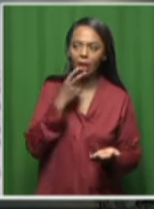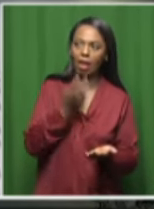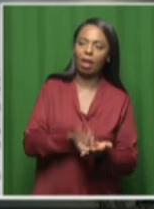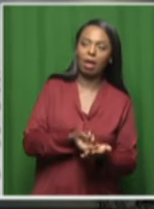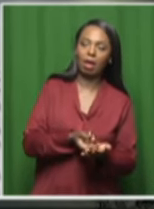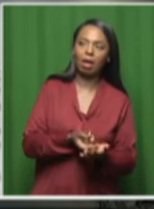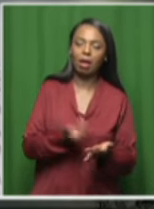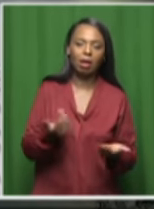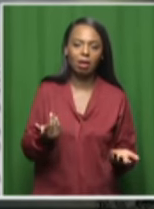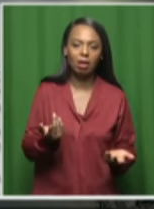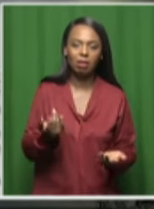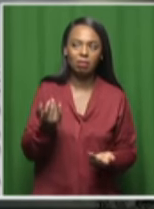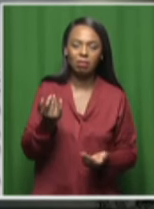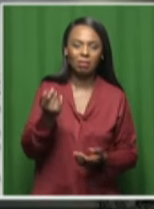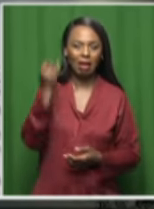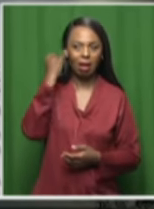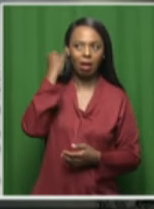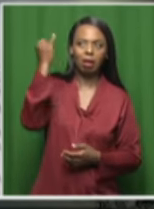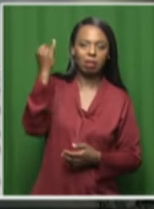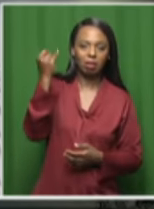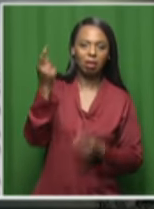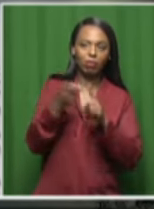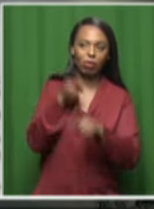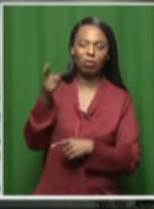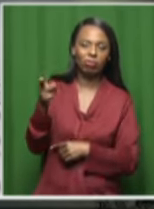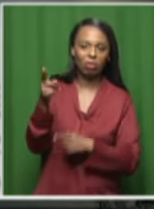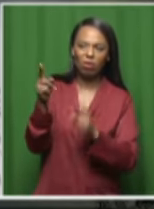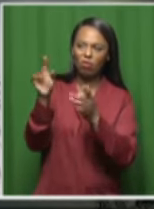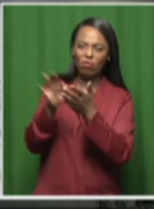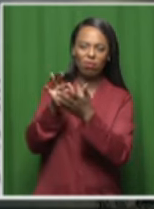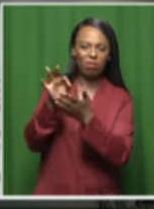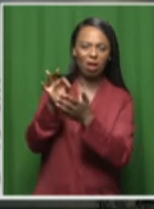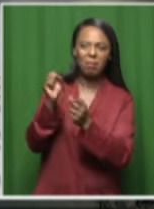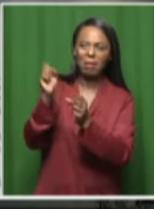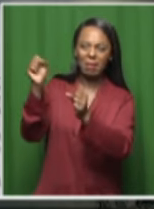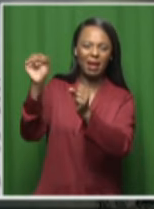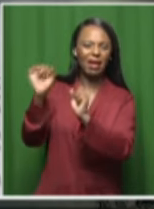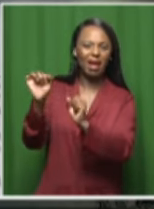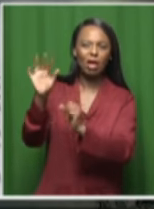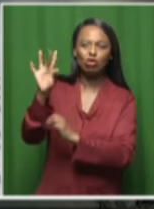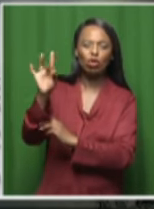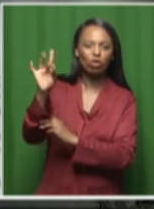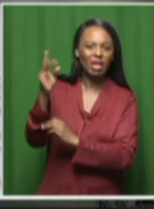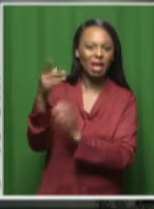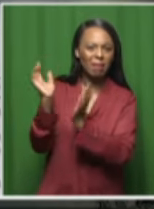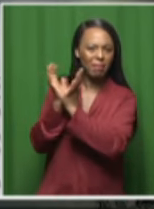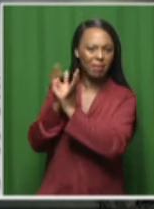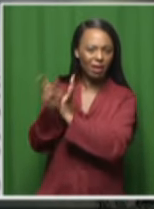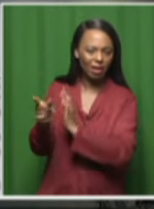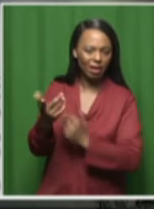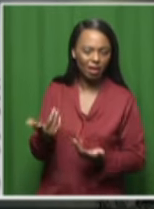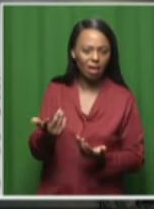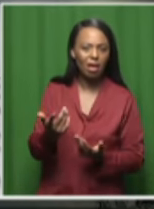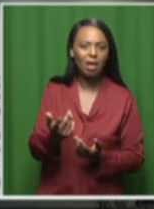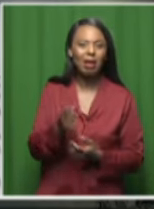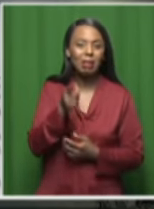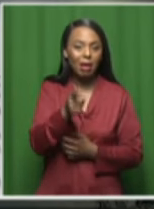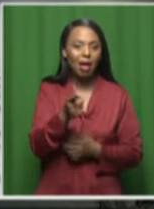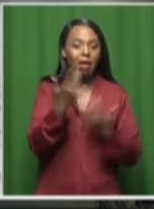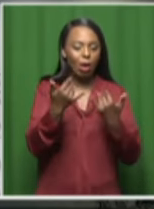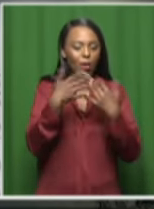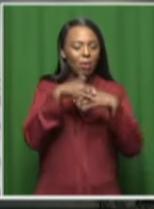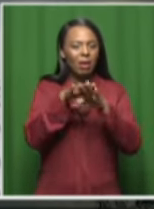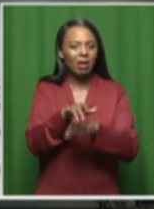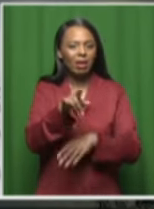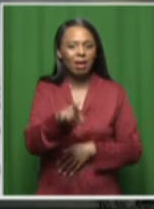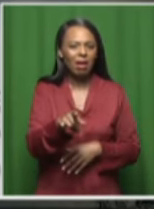foot and a bit surprised by the vote on Tuesday. So that brings in favor the two-part implementation. But this is now less